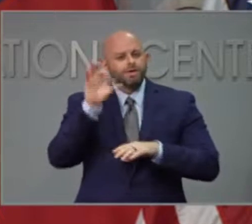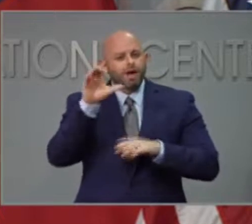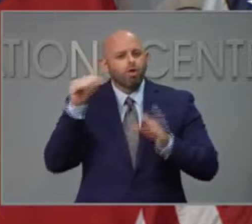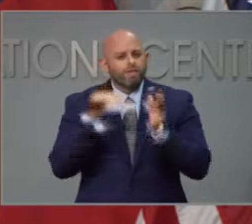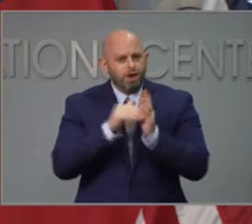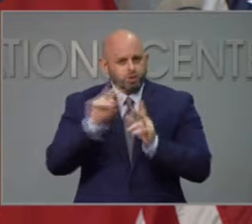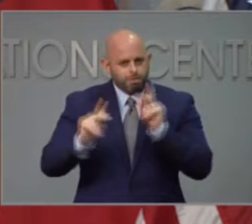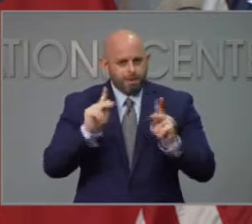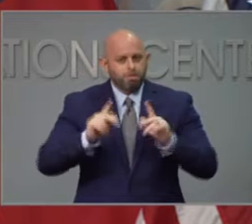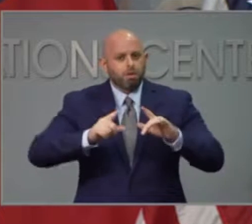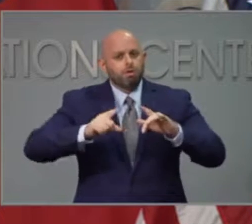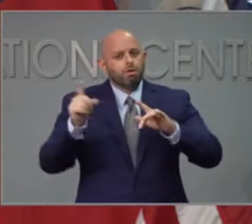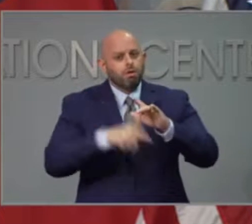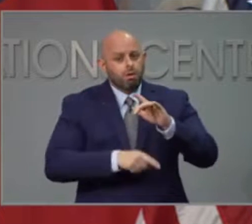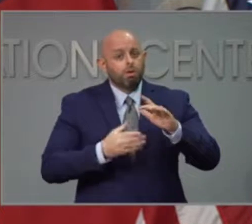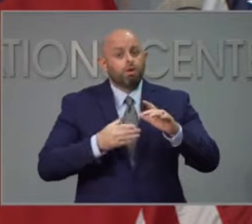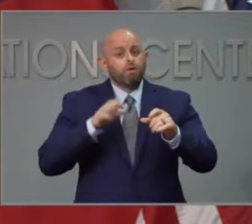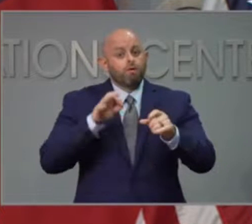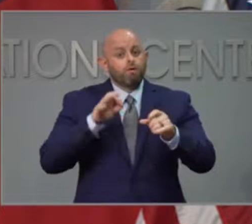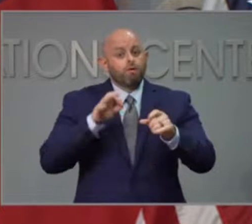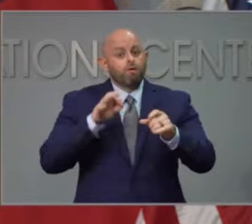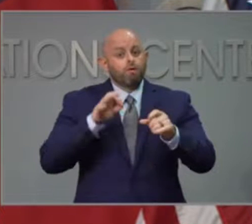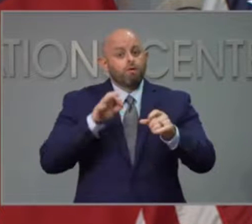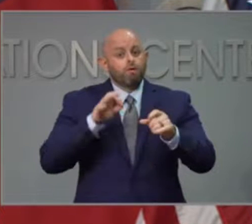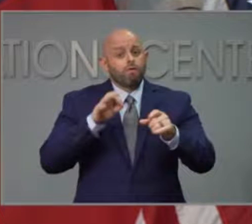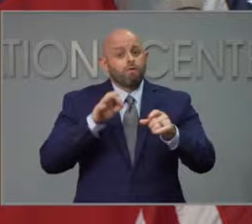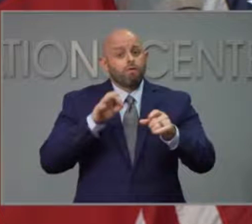cast absentee by mail ballots, over